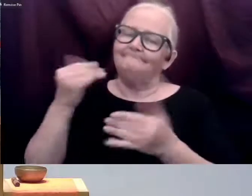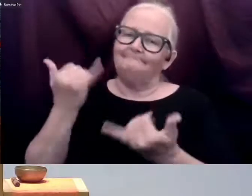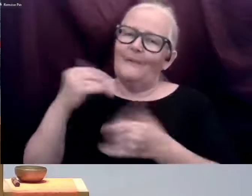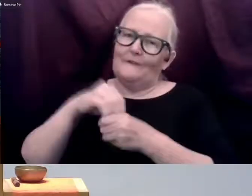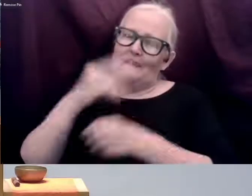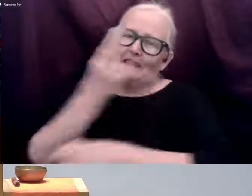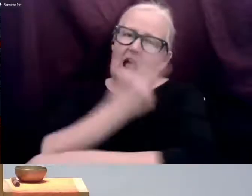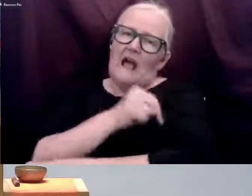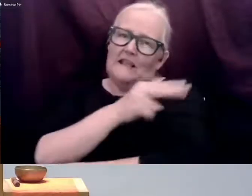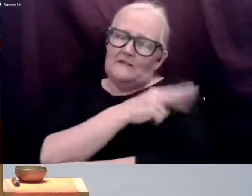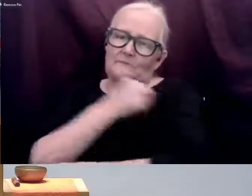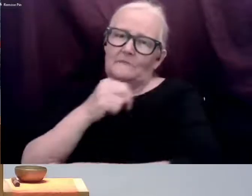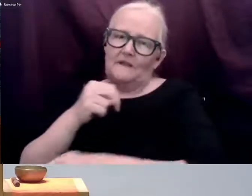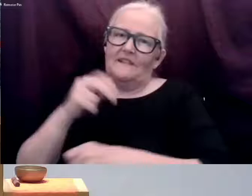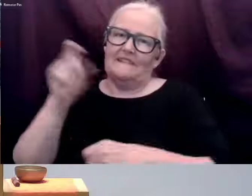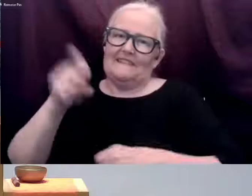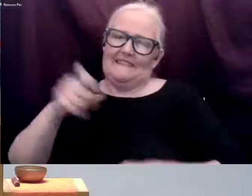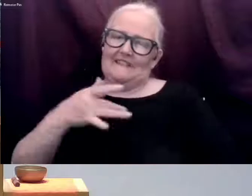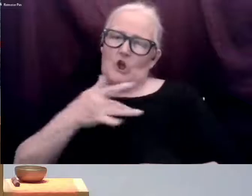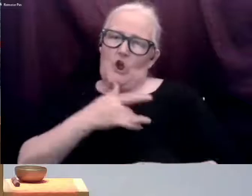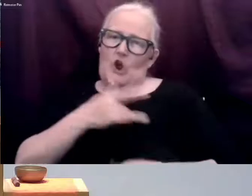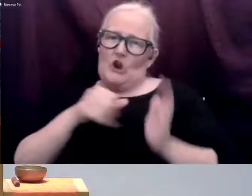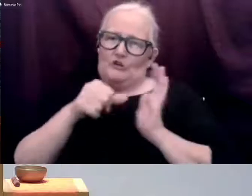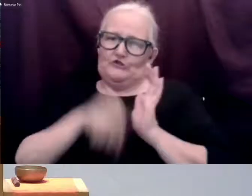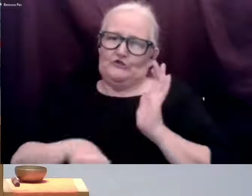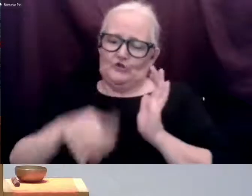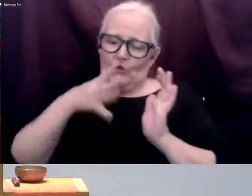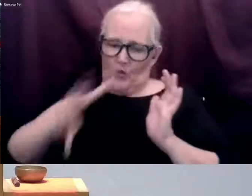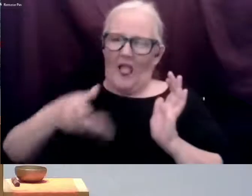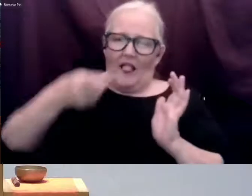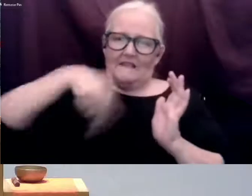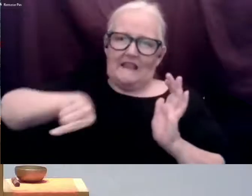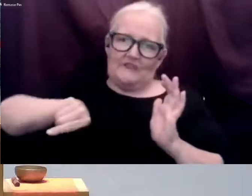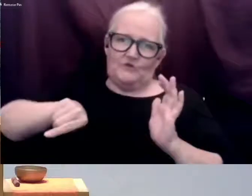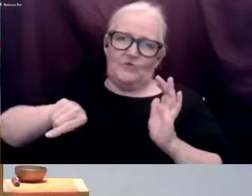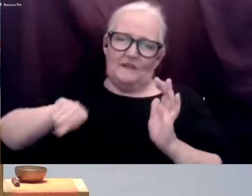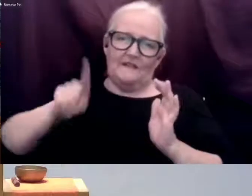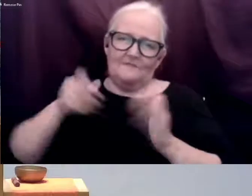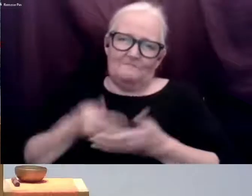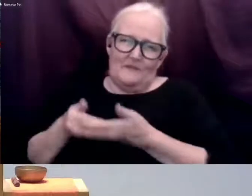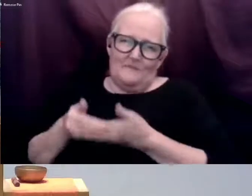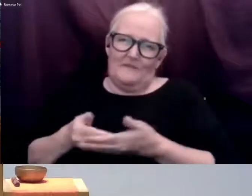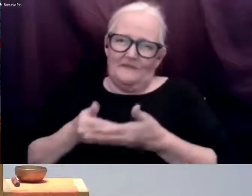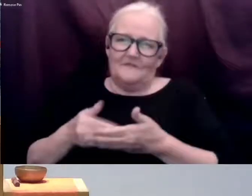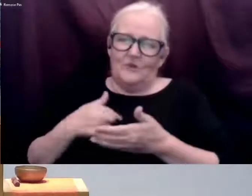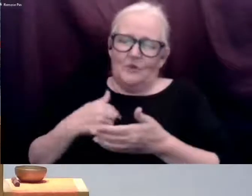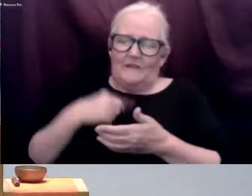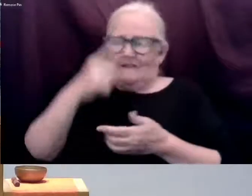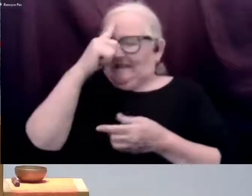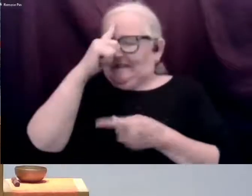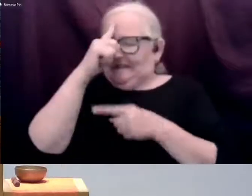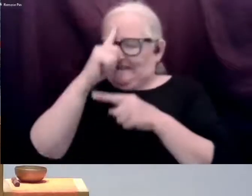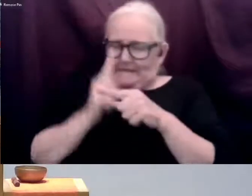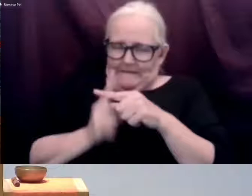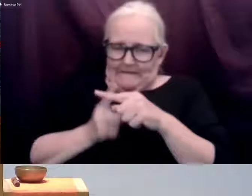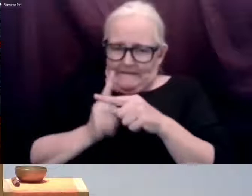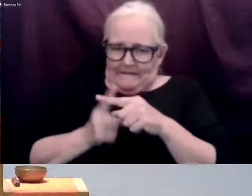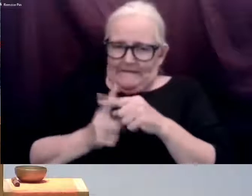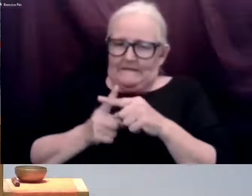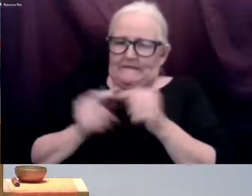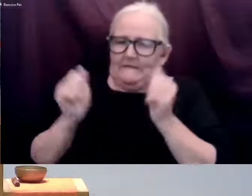surgery next week. So let's all hold Arsalan and his family in our hearts and